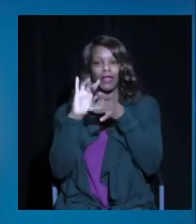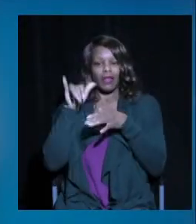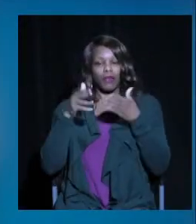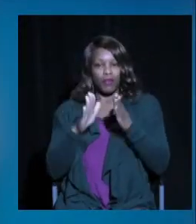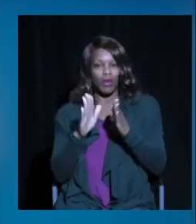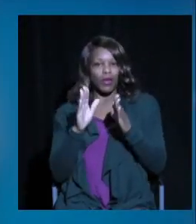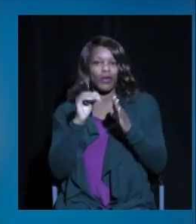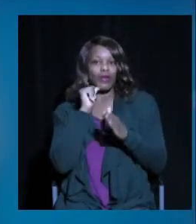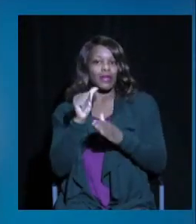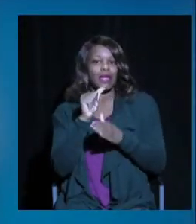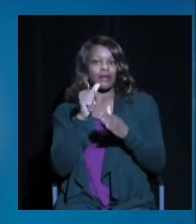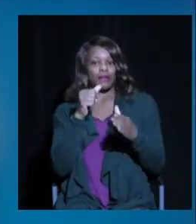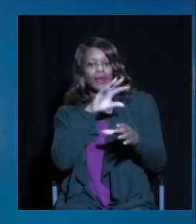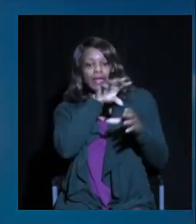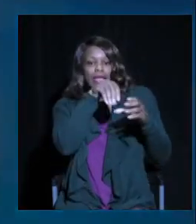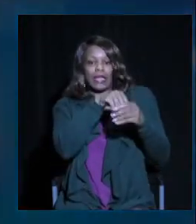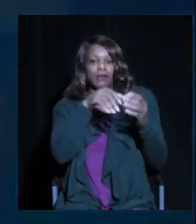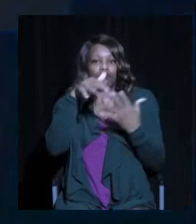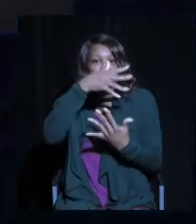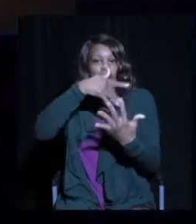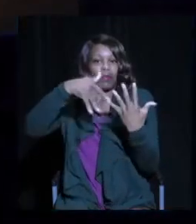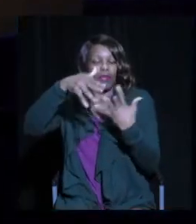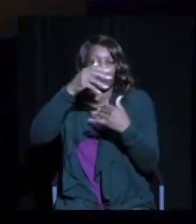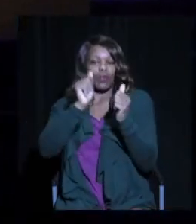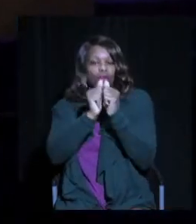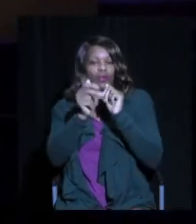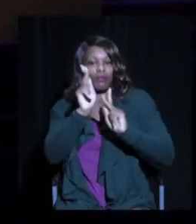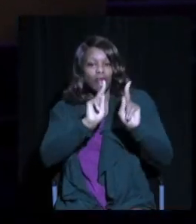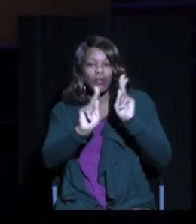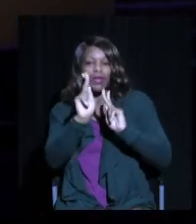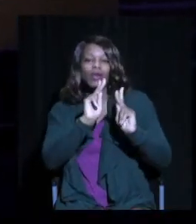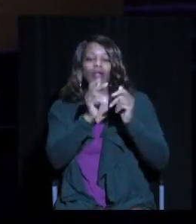without being actually in the midst of everything. Like, you could feel the